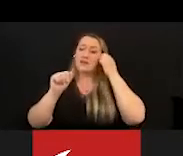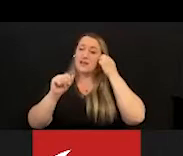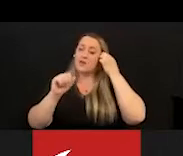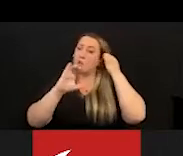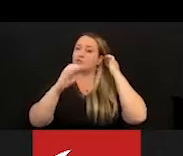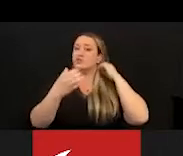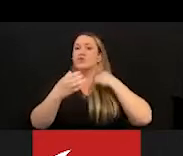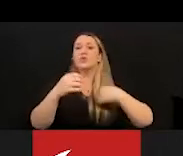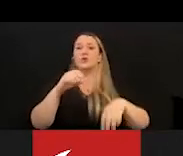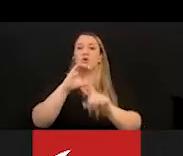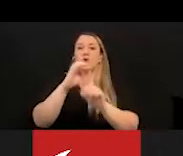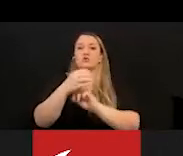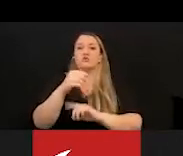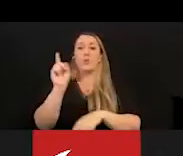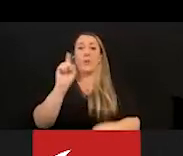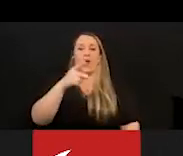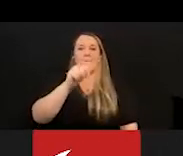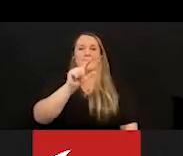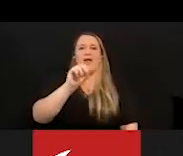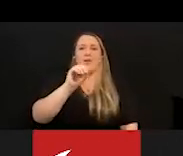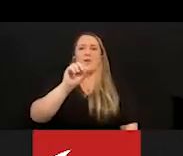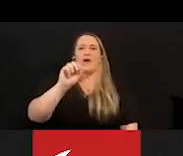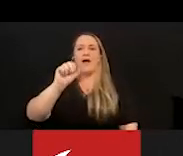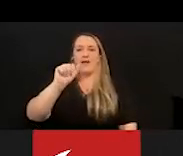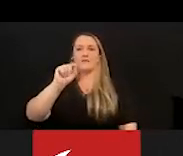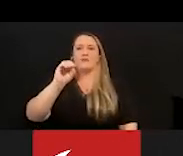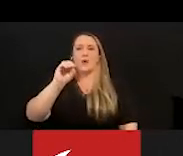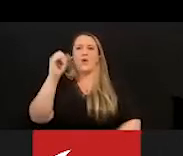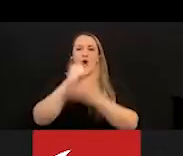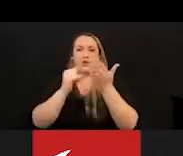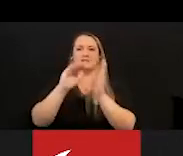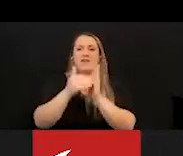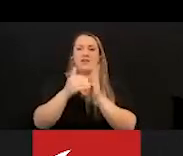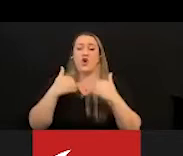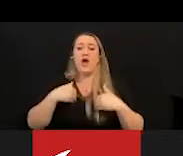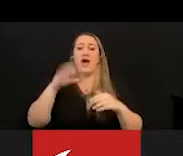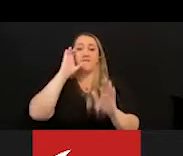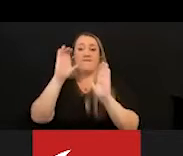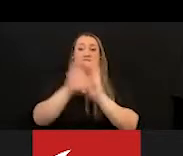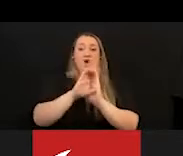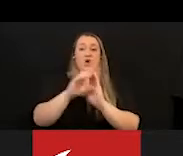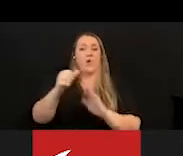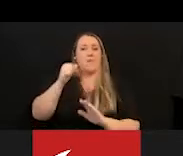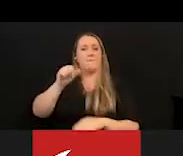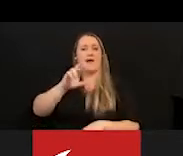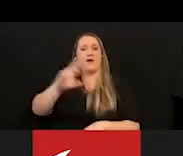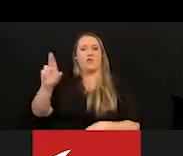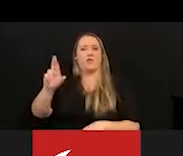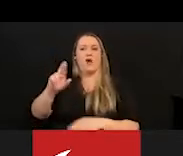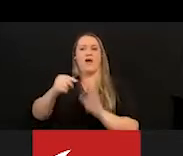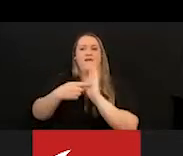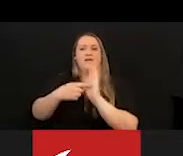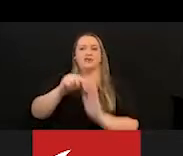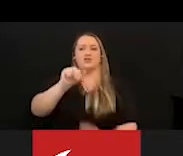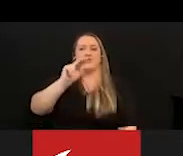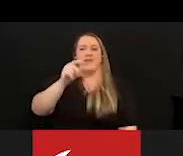exhibition at the Palo Alto Arts Center. It includes a photo mural at the back right featuring photographer Anthony Tesler as a young